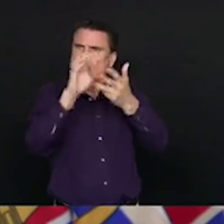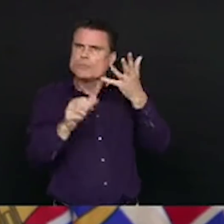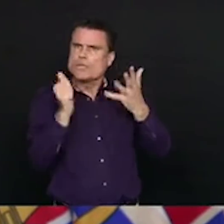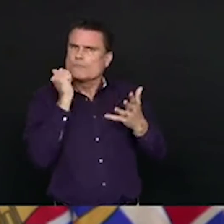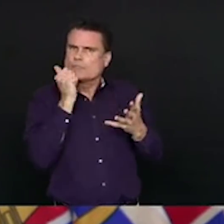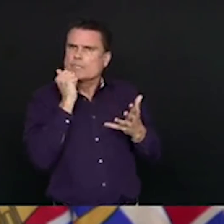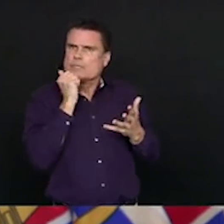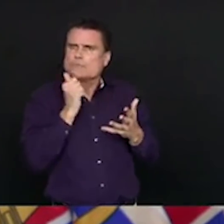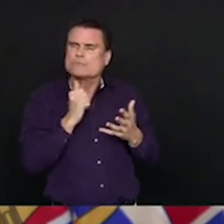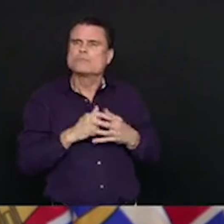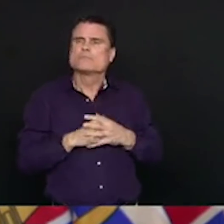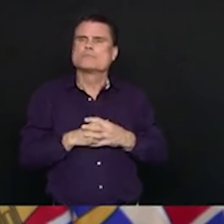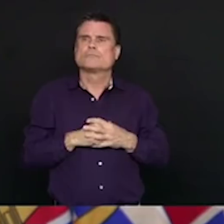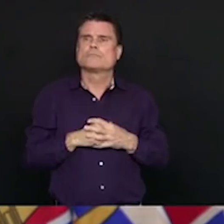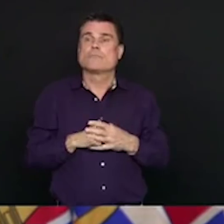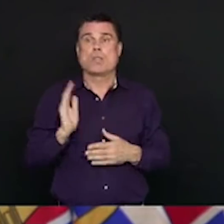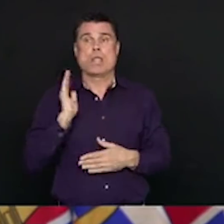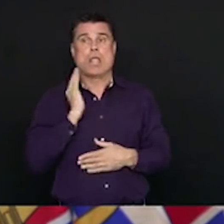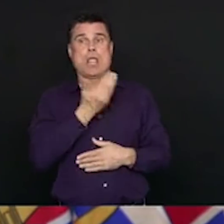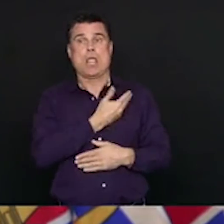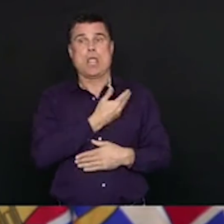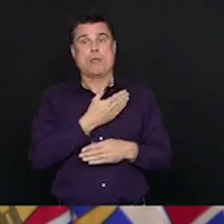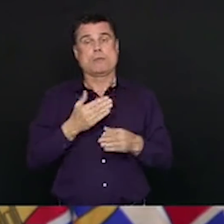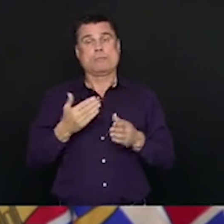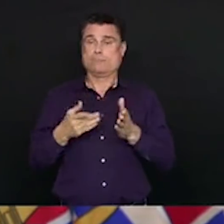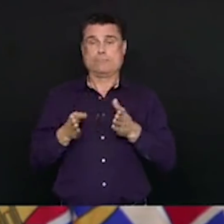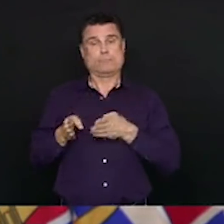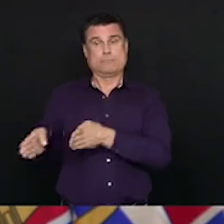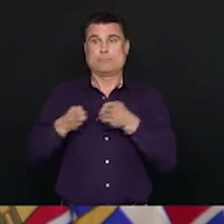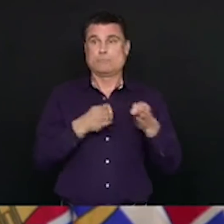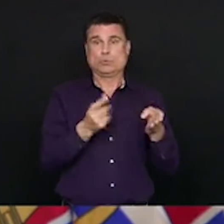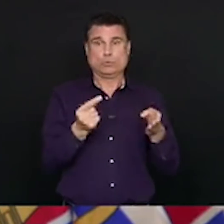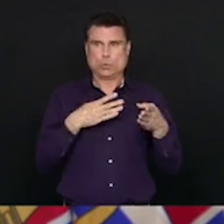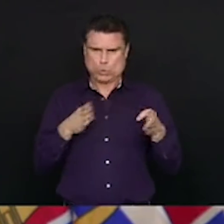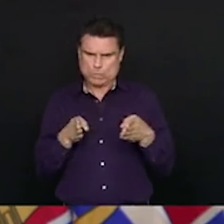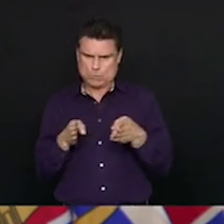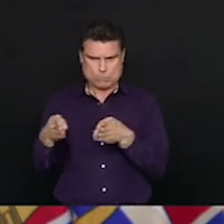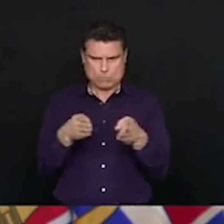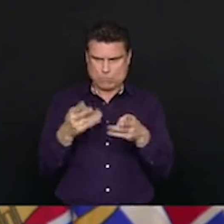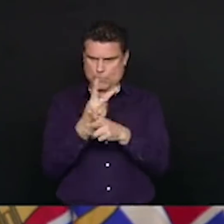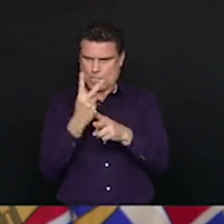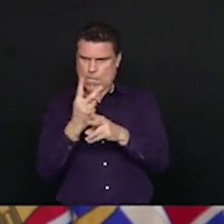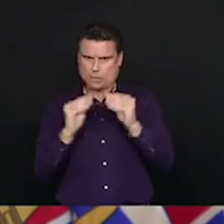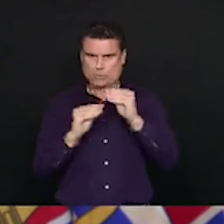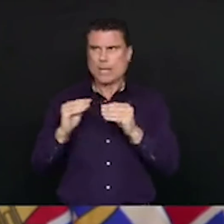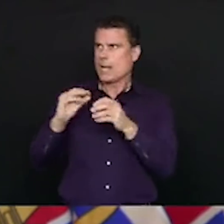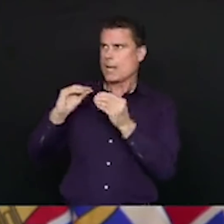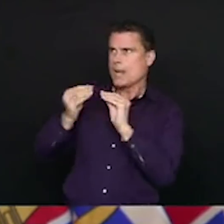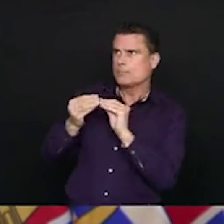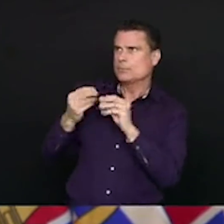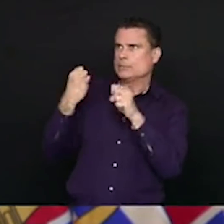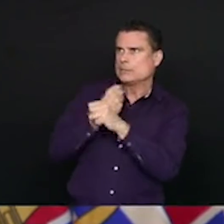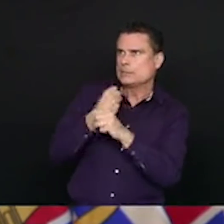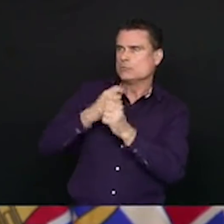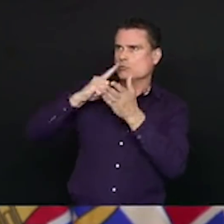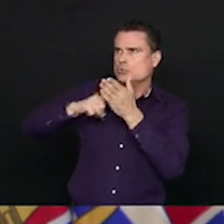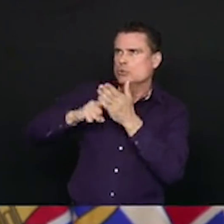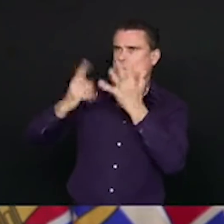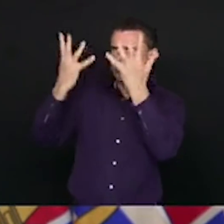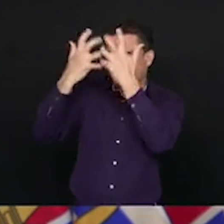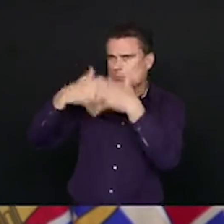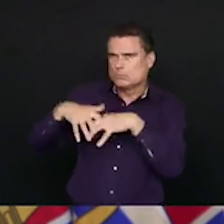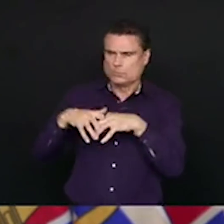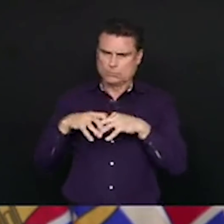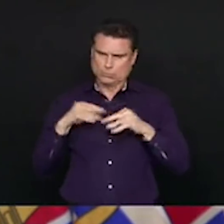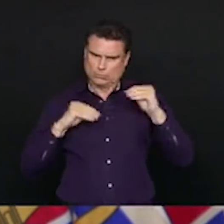is about what do we need to prepare for, and as you can see, the deaths are not something that can be predicted.